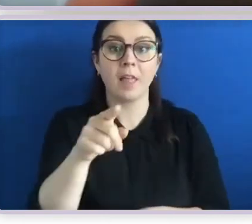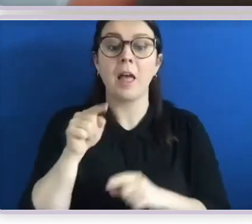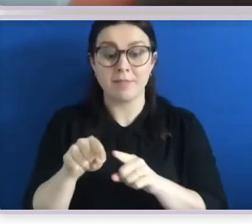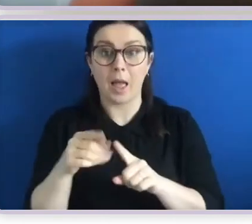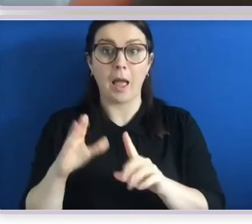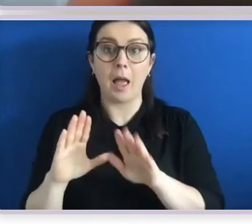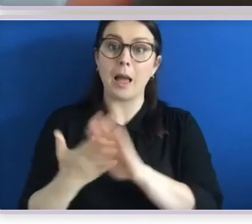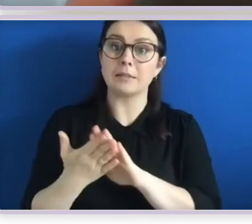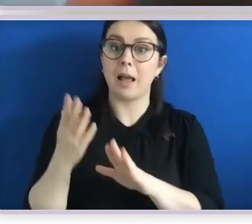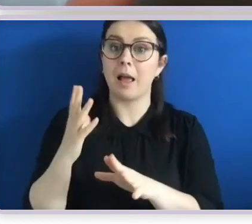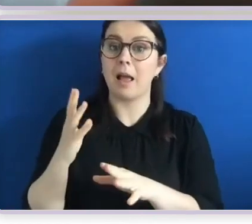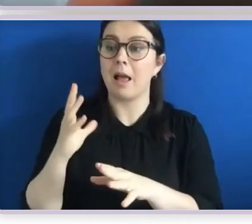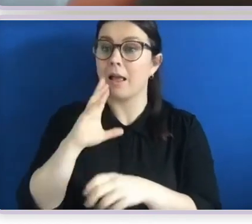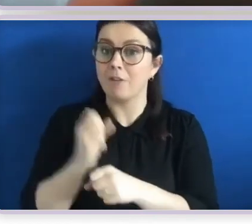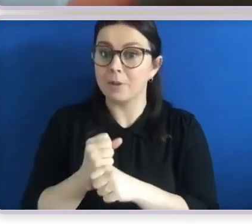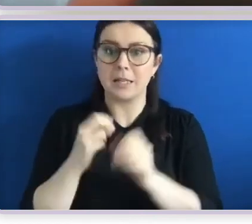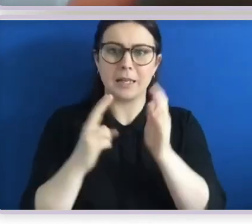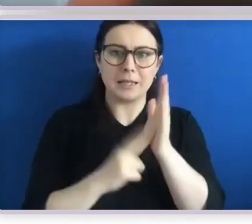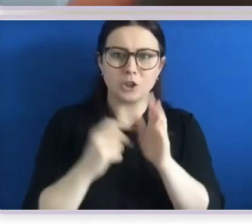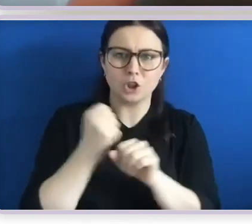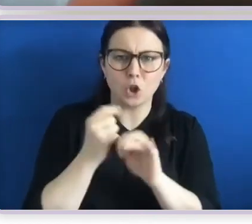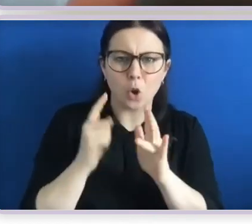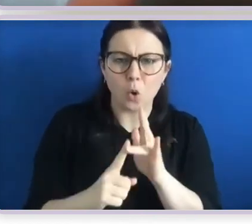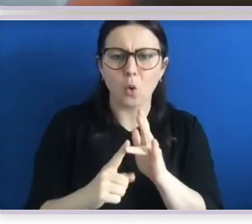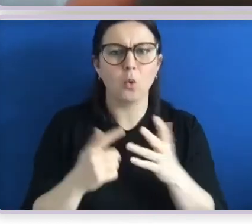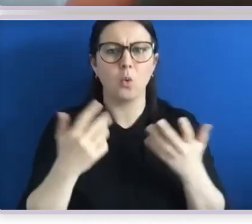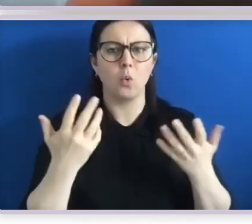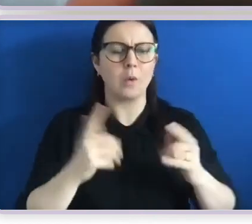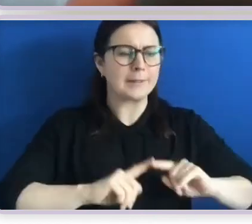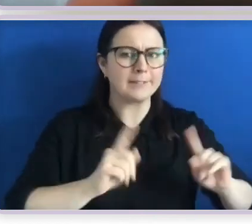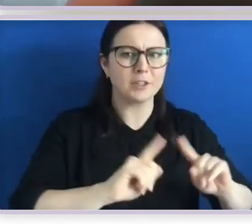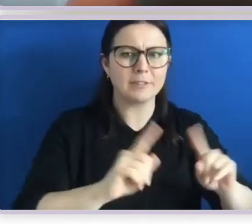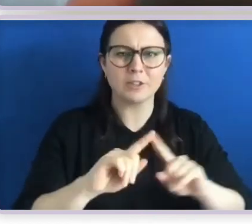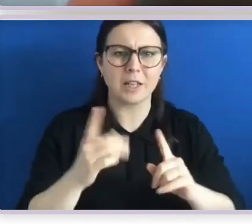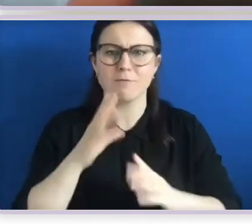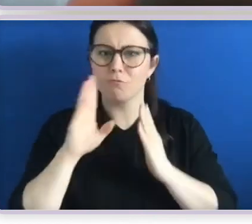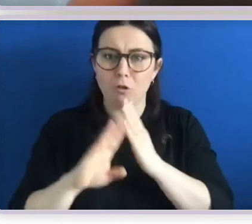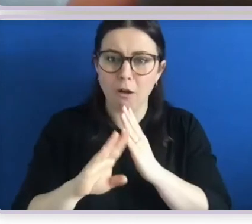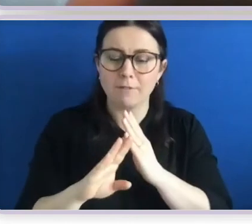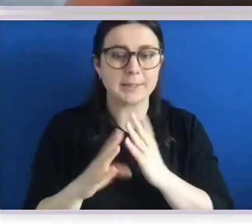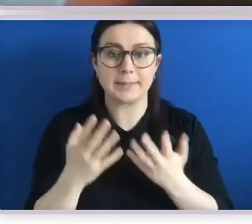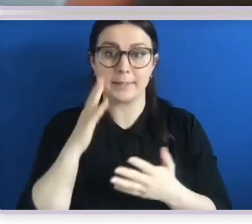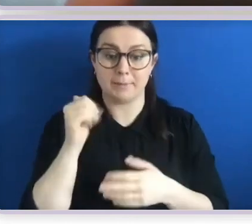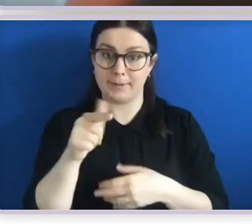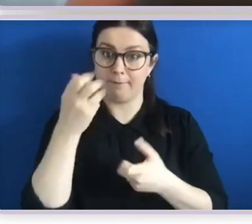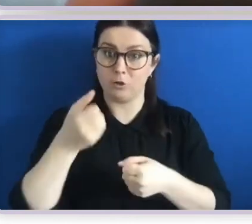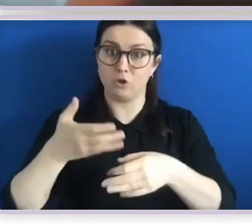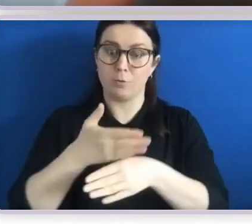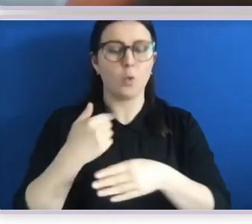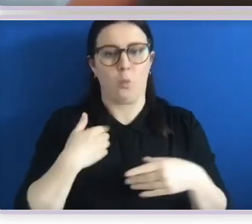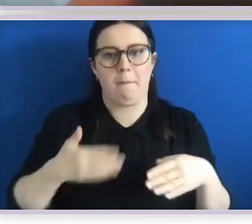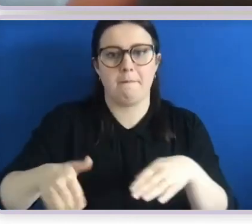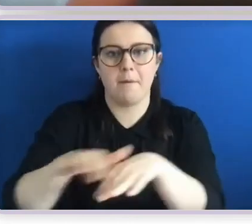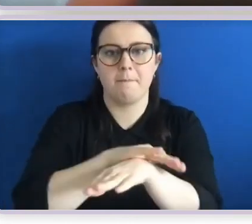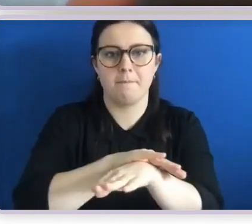the NGO sector or in a range of other sectors or the private sector. We cover that if it is working